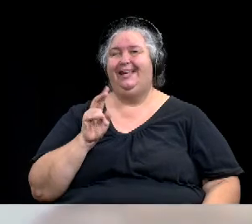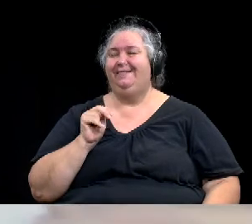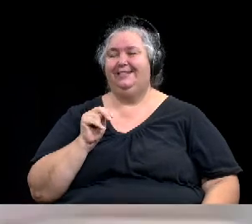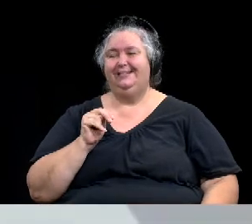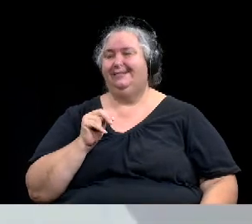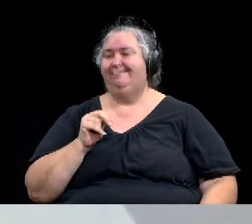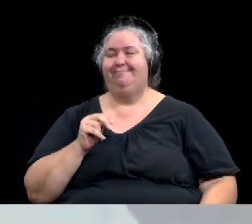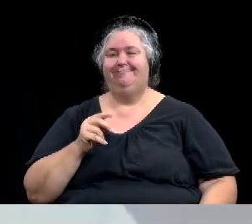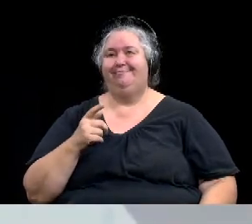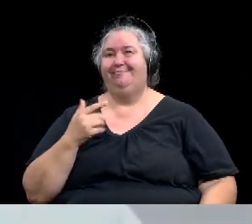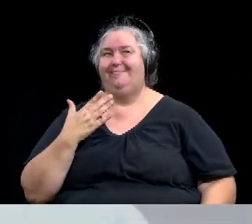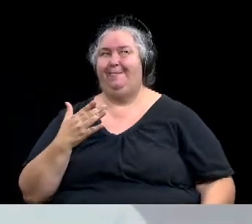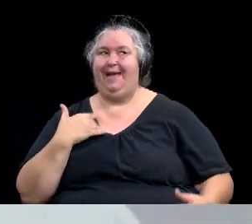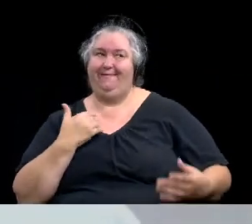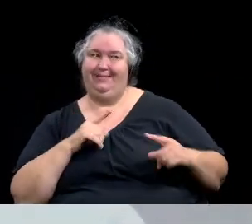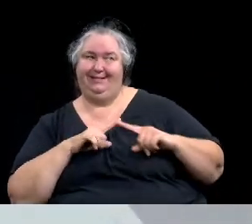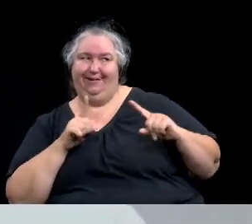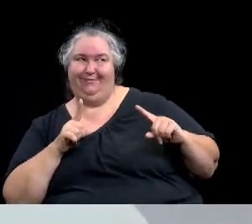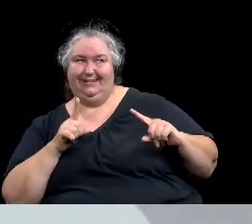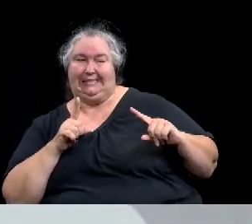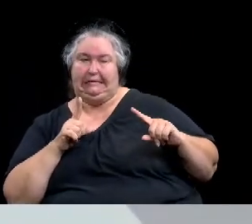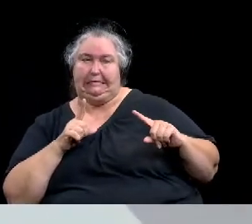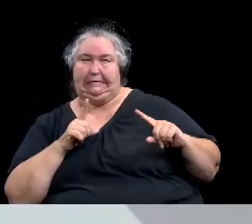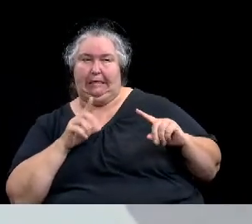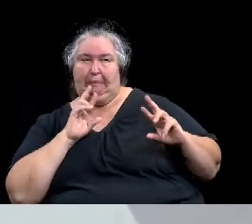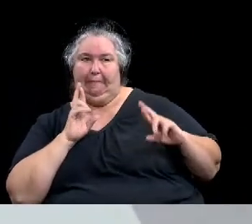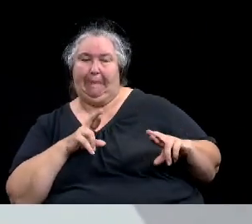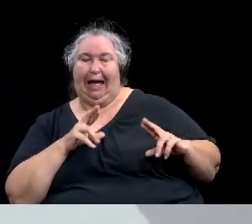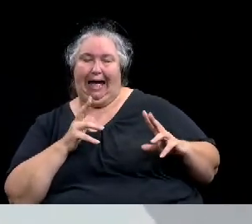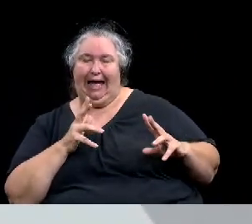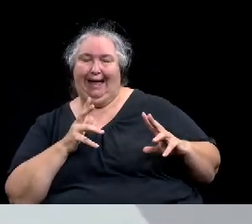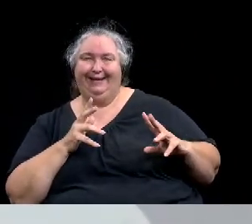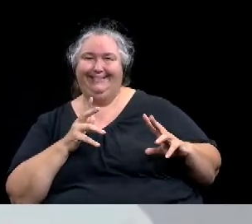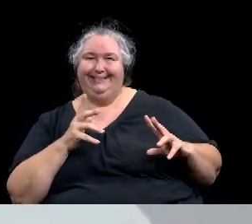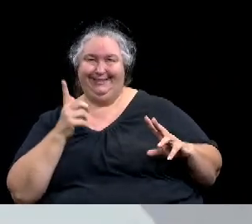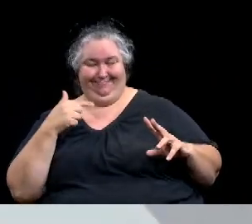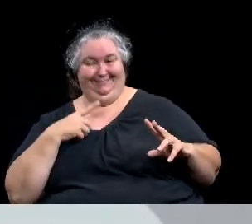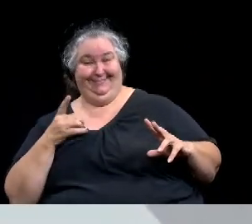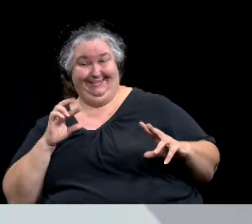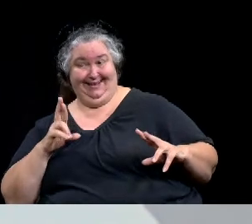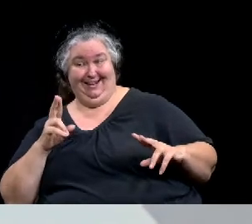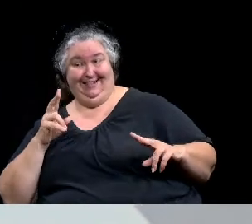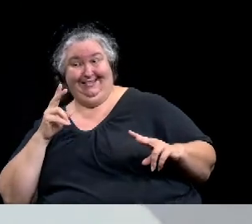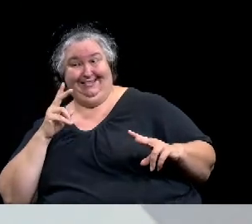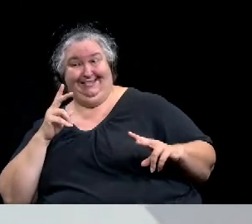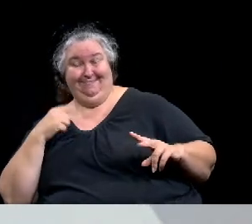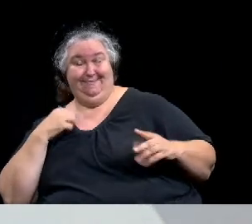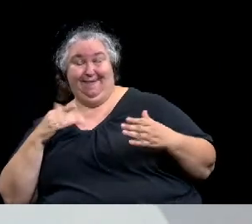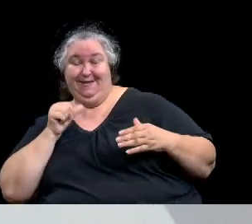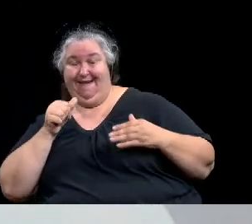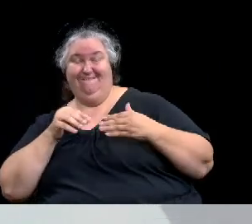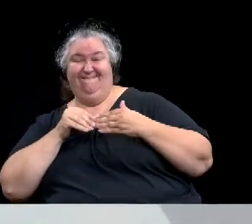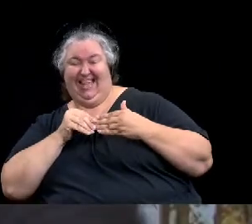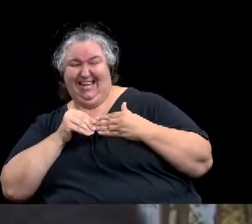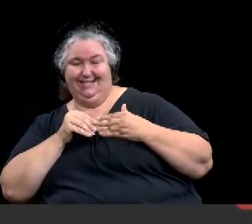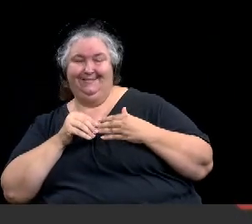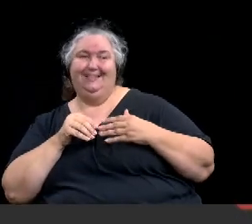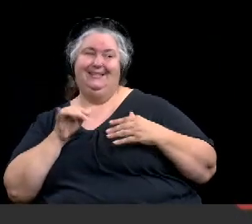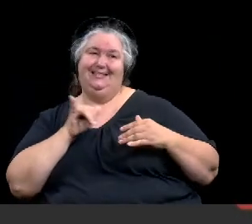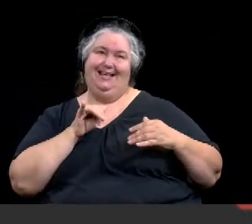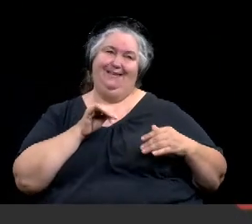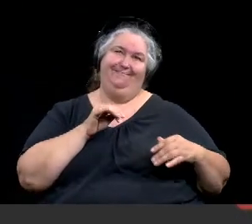up in a little bit of a different place in terms of any one of these questions. So. Thank you, Dr.